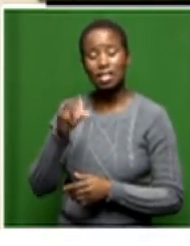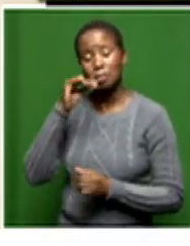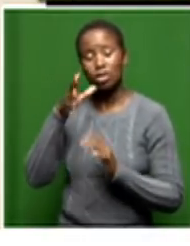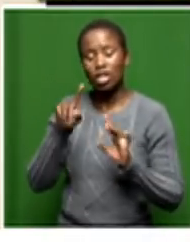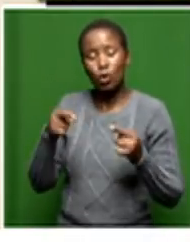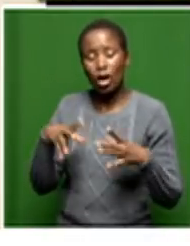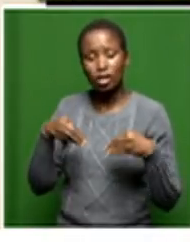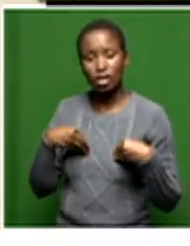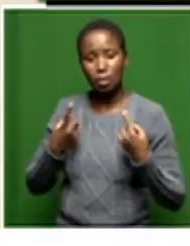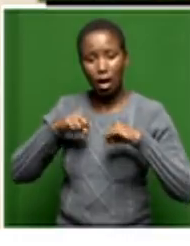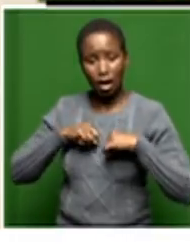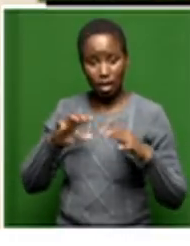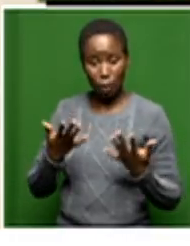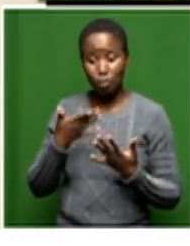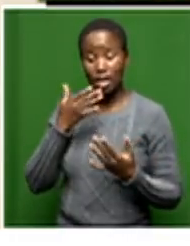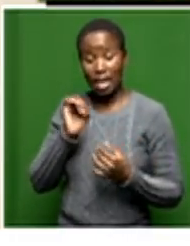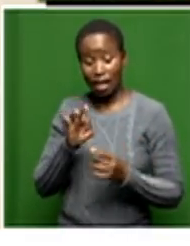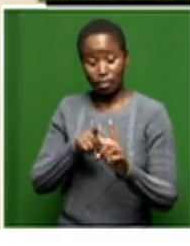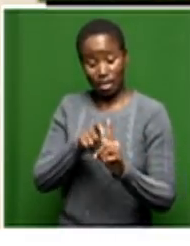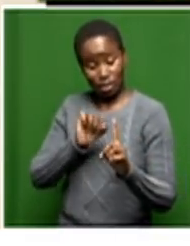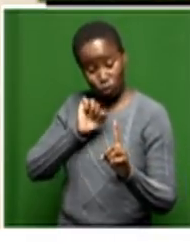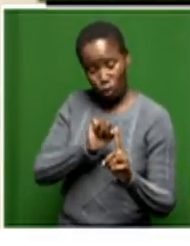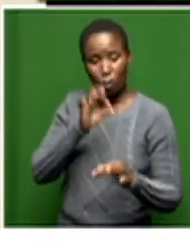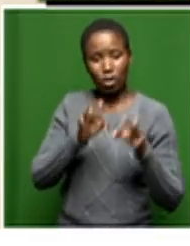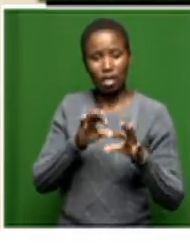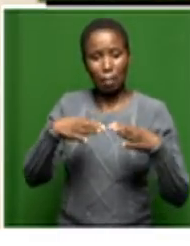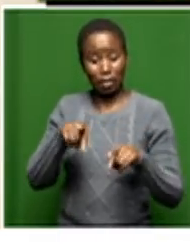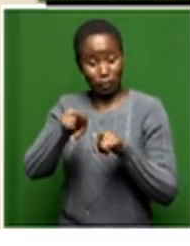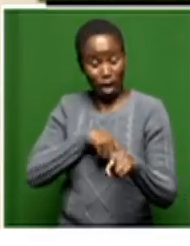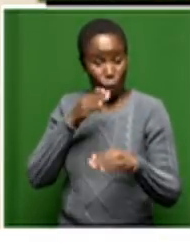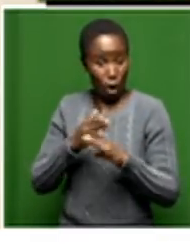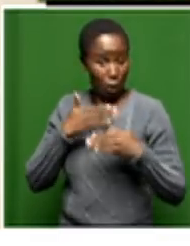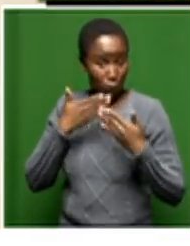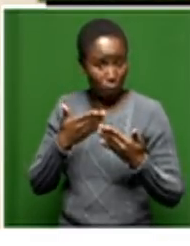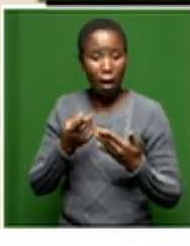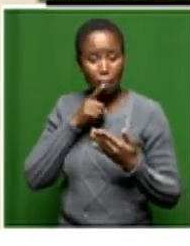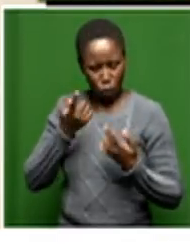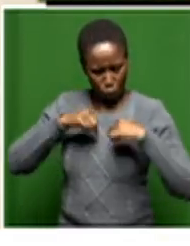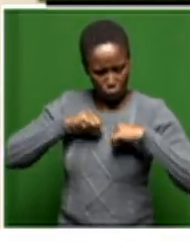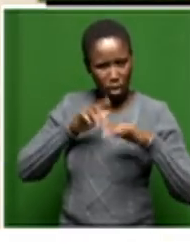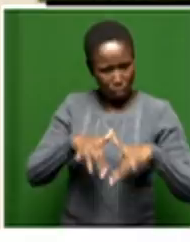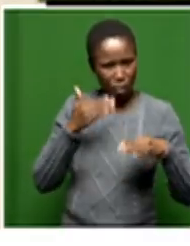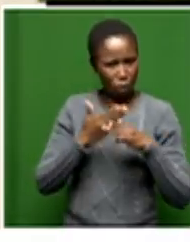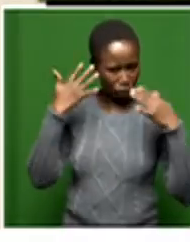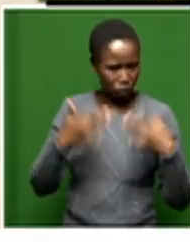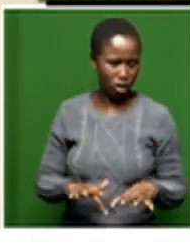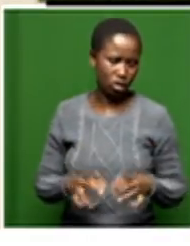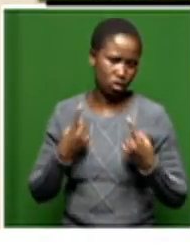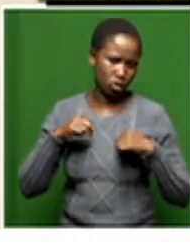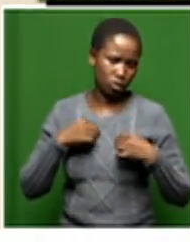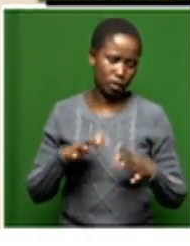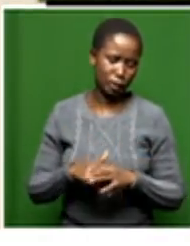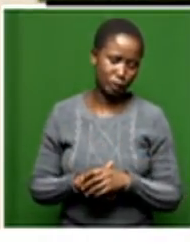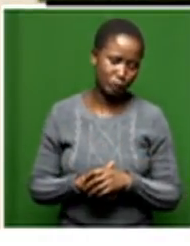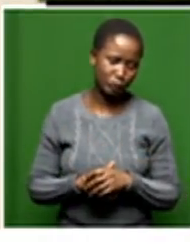with the same brush. If her political party has failed to play its role, we have played our role effectively as opposition parties in